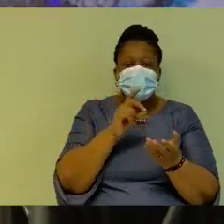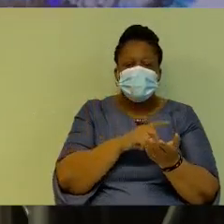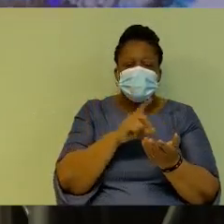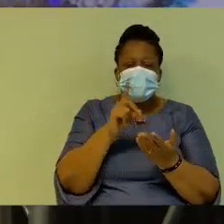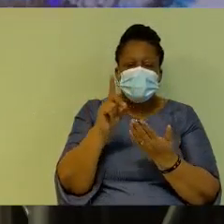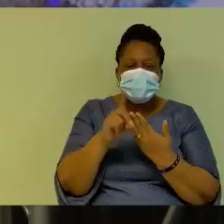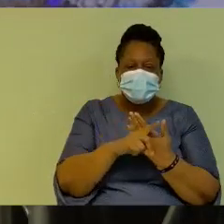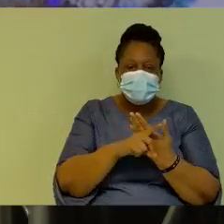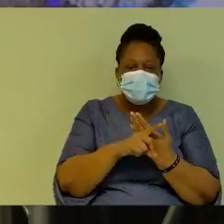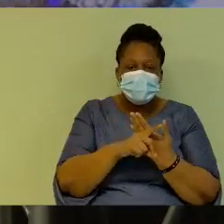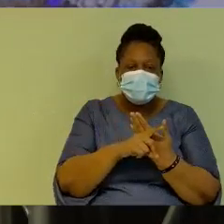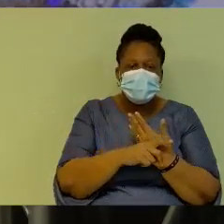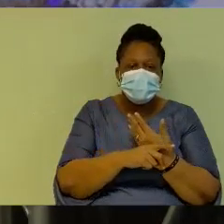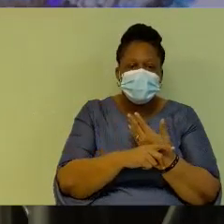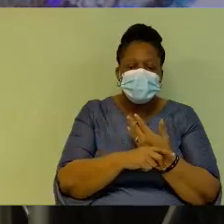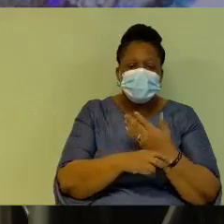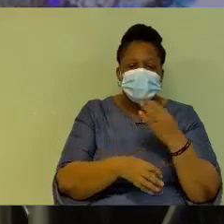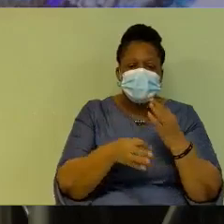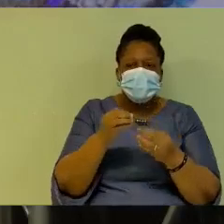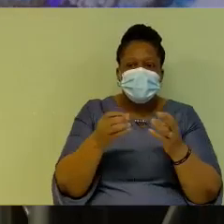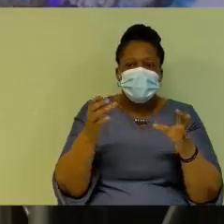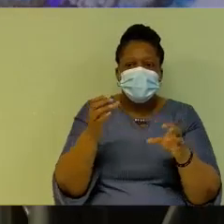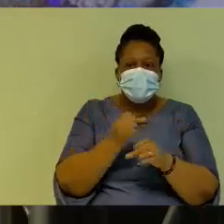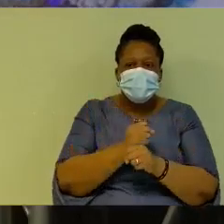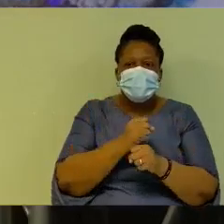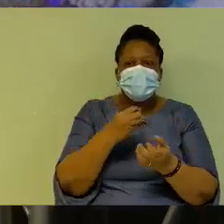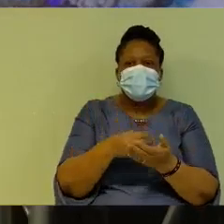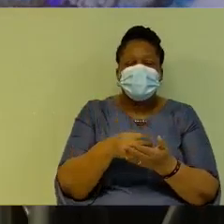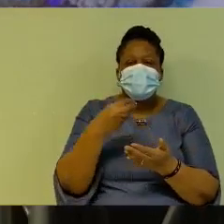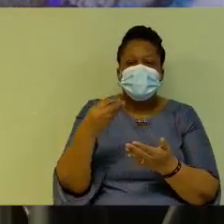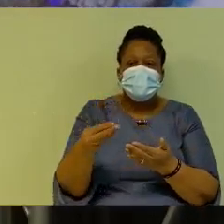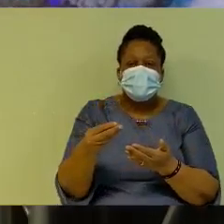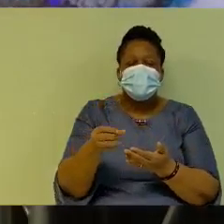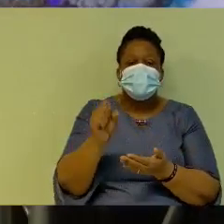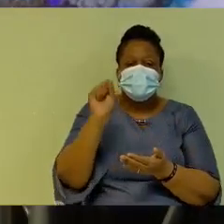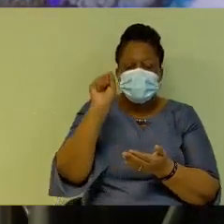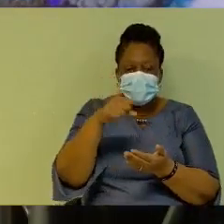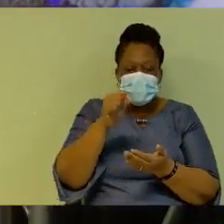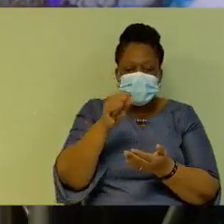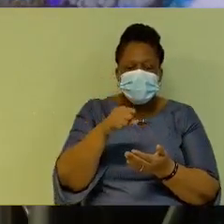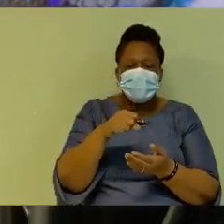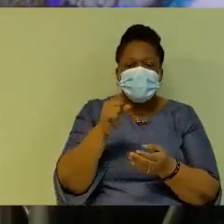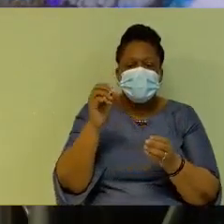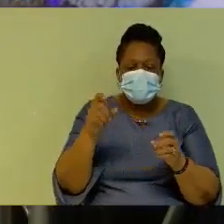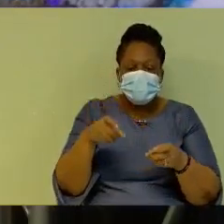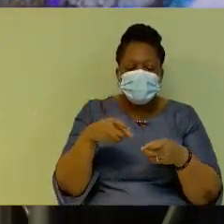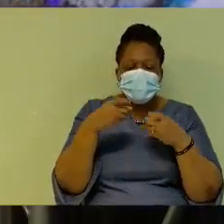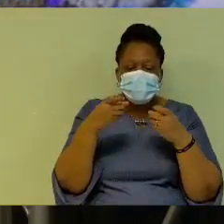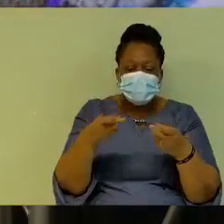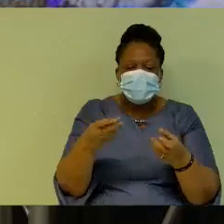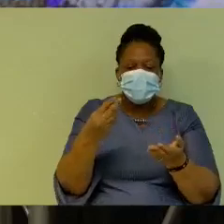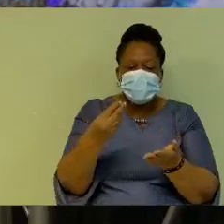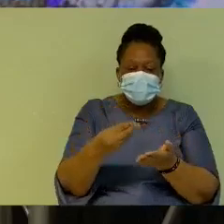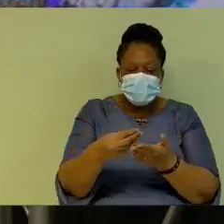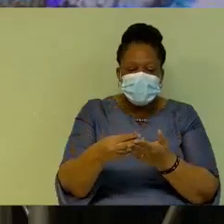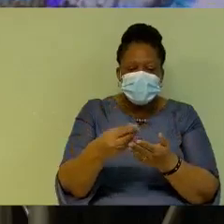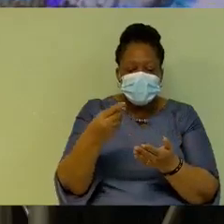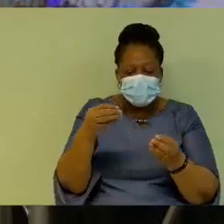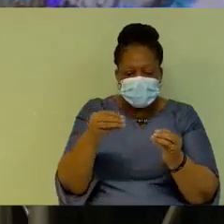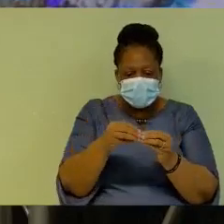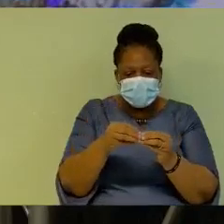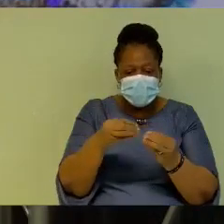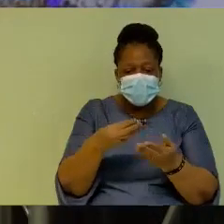budget presentation, if the increase was put forward. And the answer is yes. There is a YouTube video with it. That